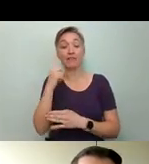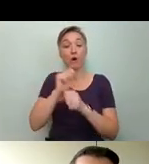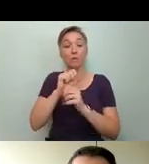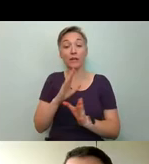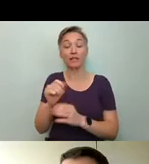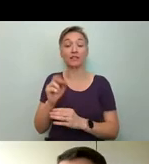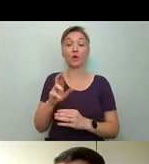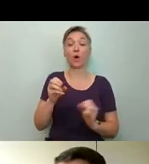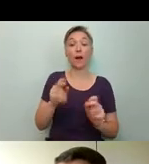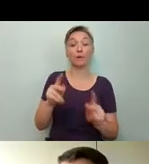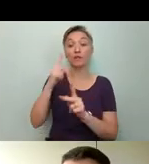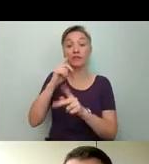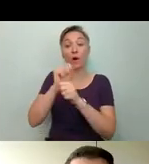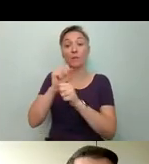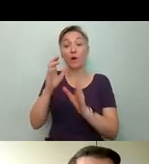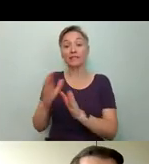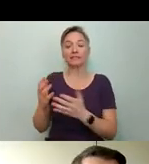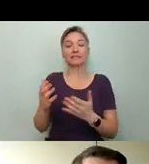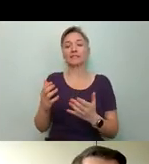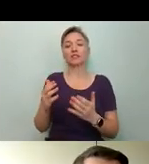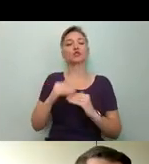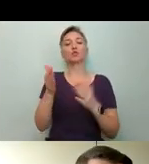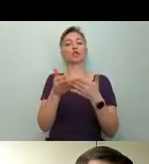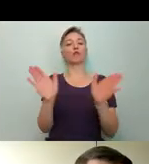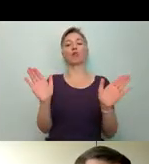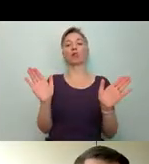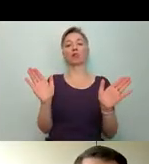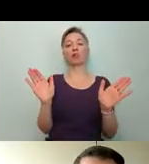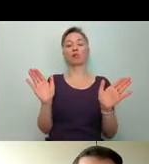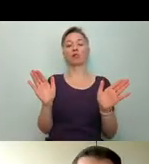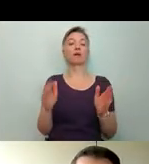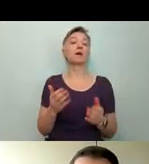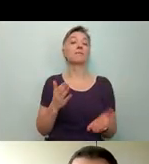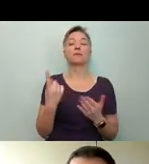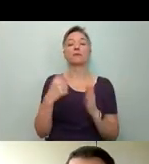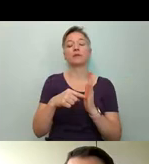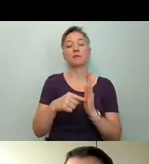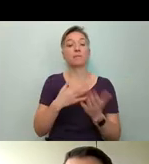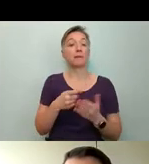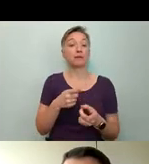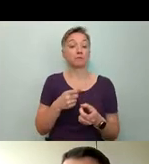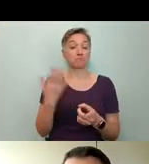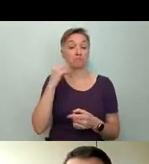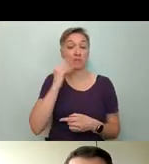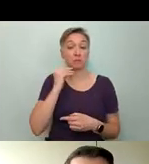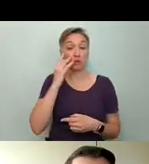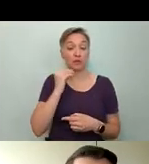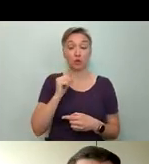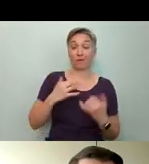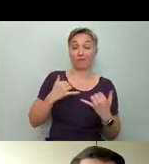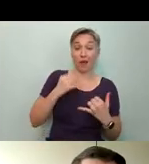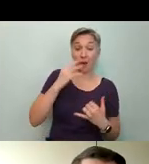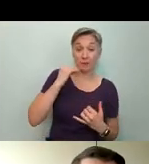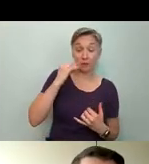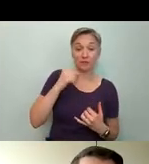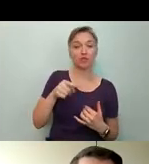of R. And an example of that may be that, you know, some of you may have experienced previously or currently, when you go into our job board